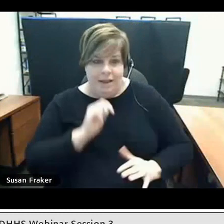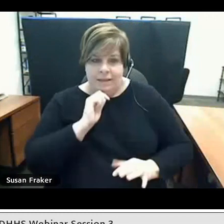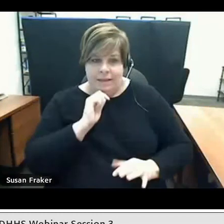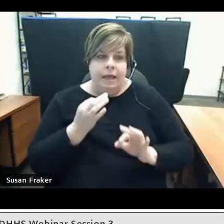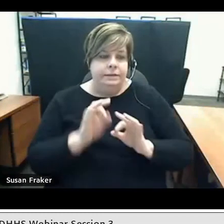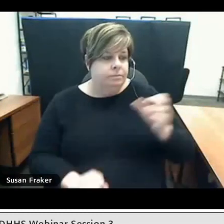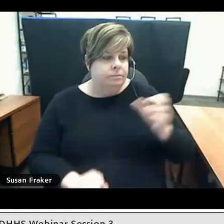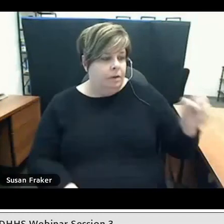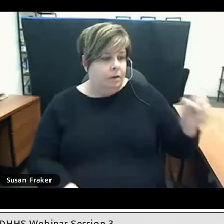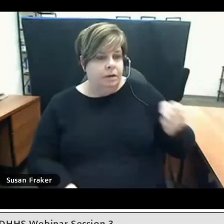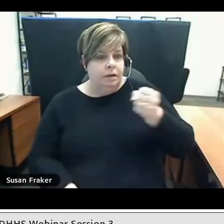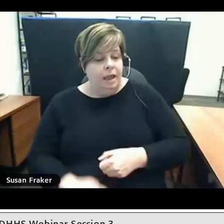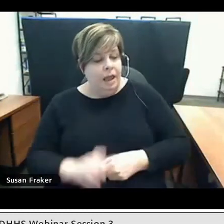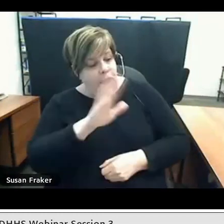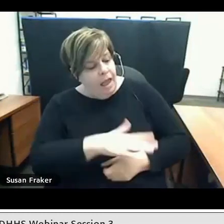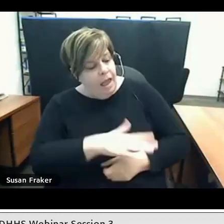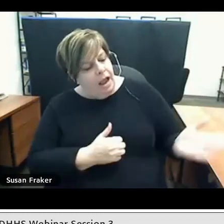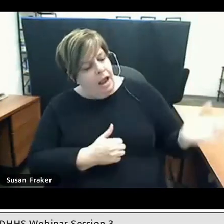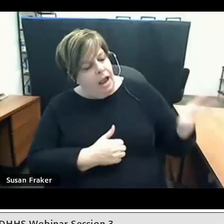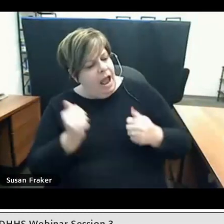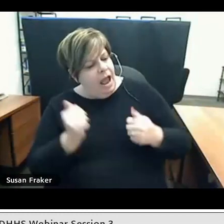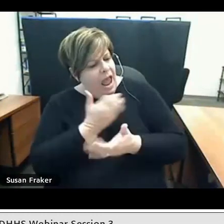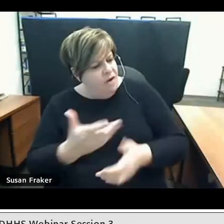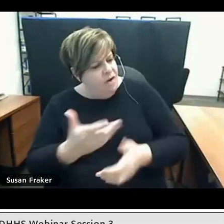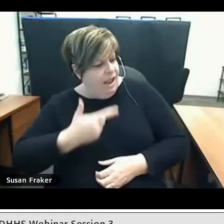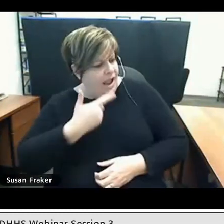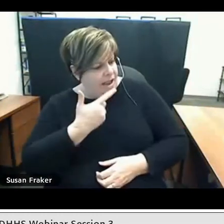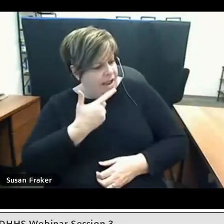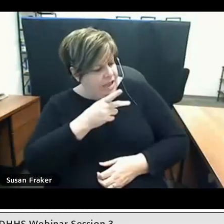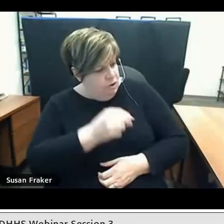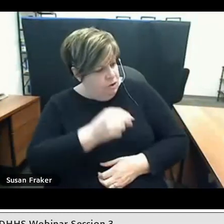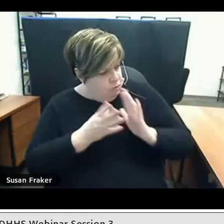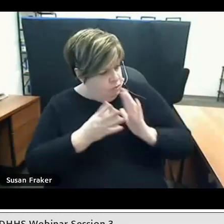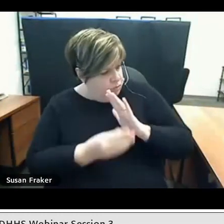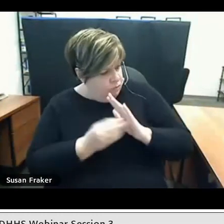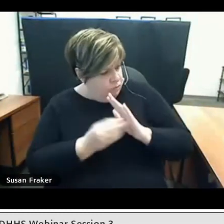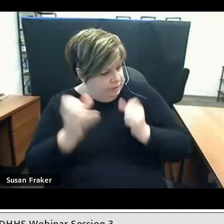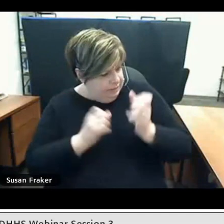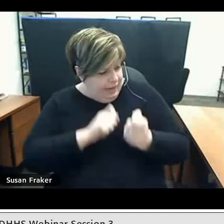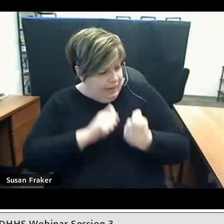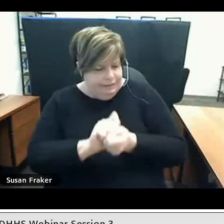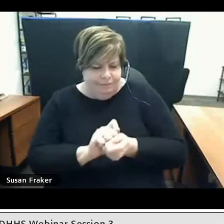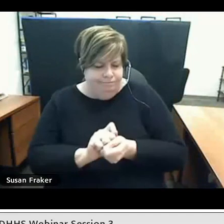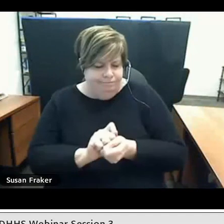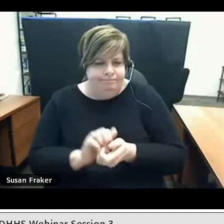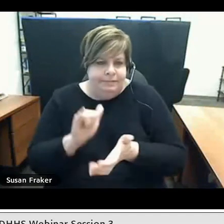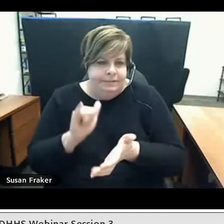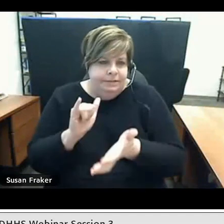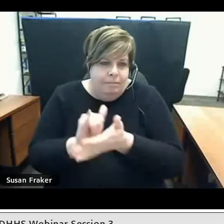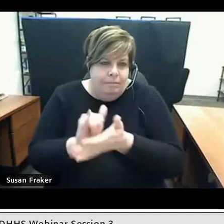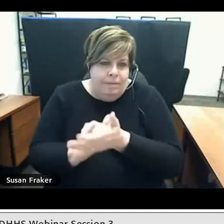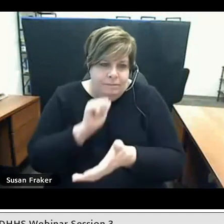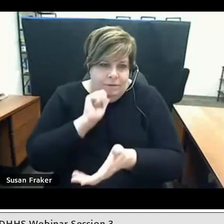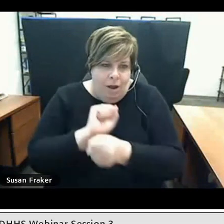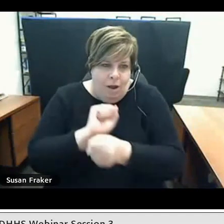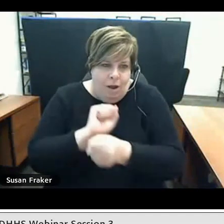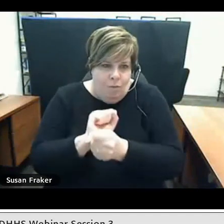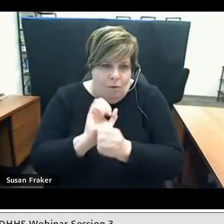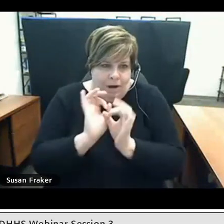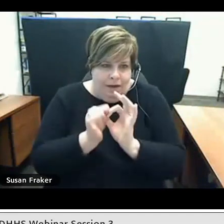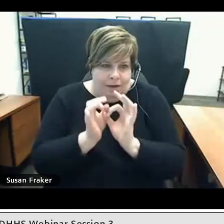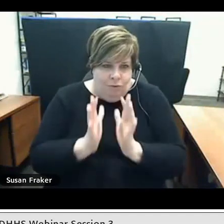saying, hey, I want you to say everything I'm saying and exactly sign it. That's not how interpreting works. So everyone needs